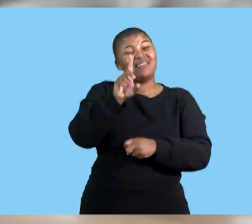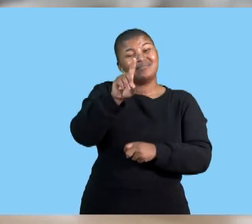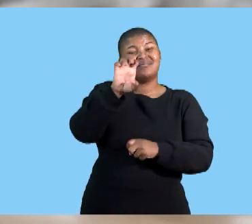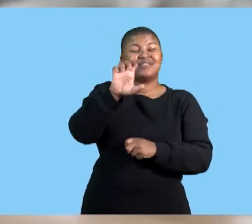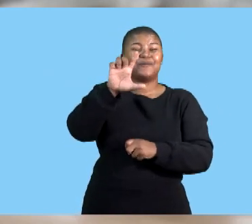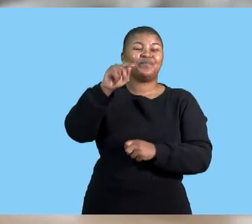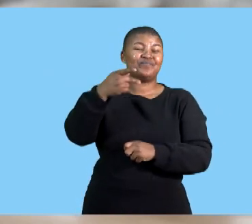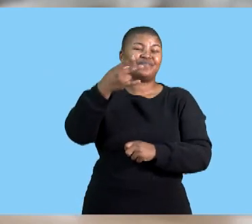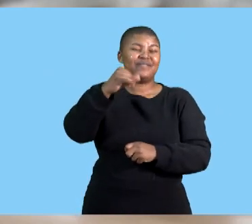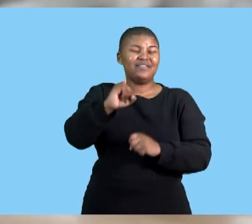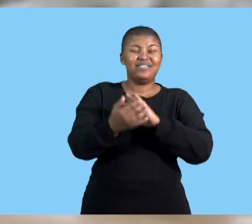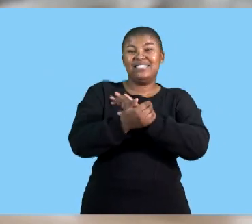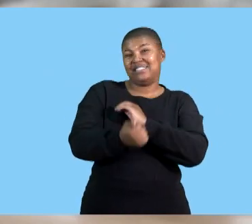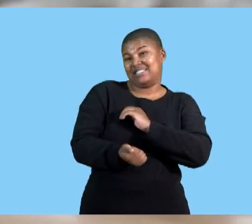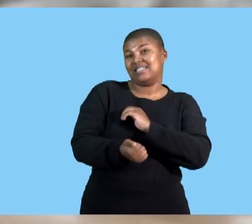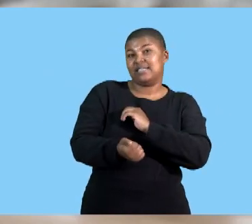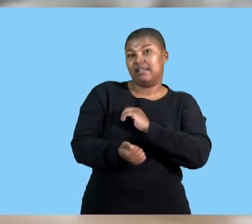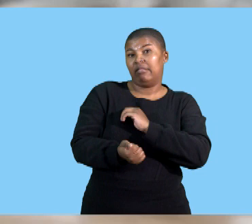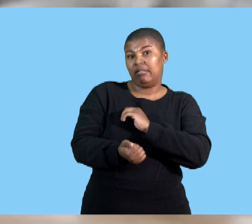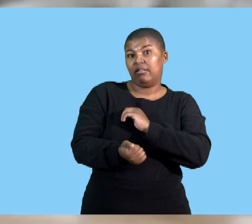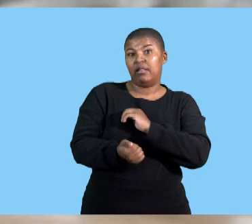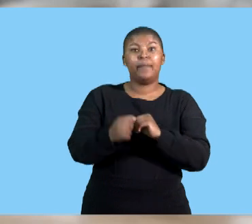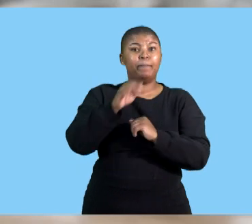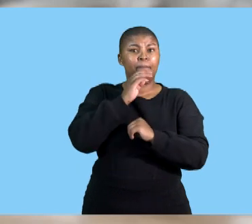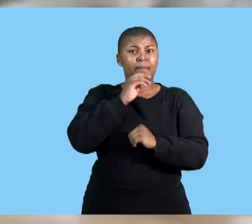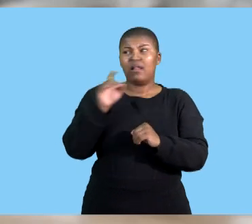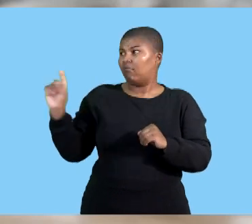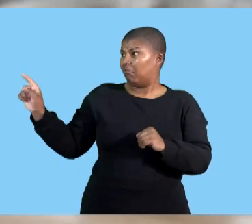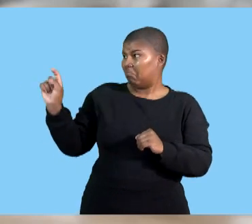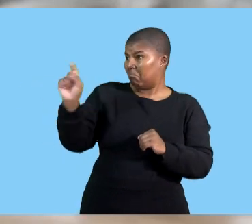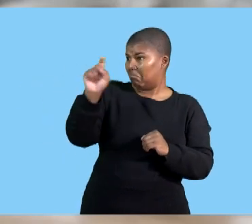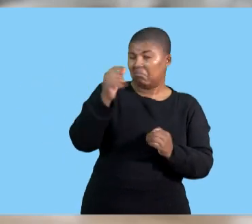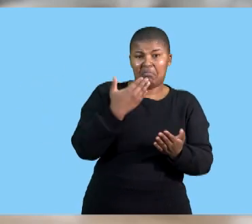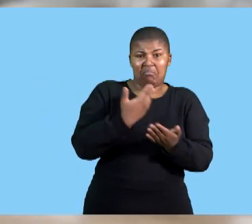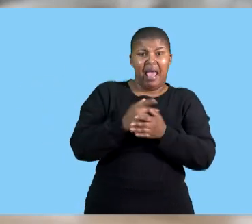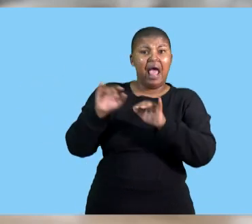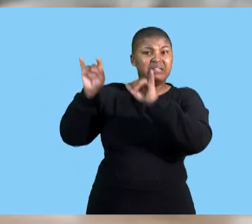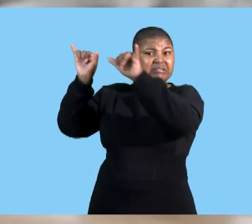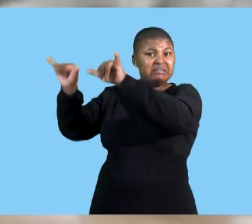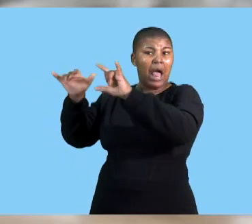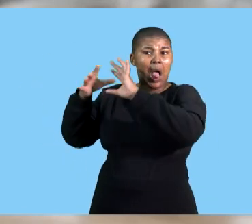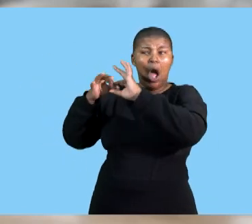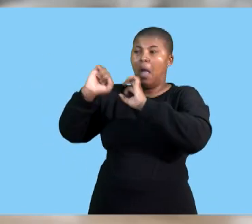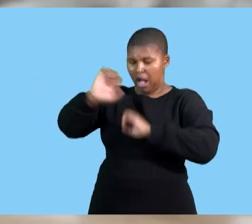the experts can be comfortably seated in their environments and solving the business's problem.